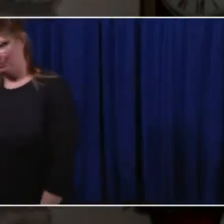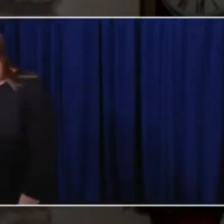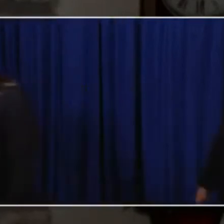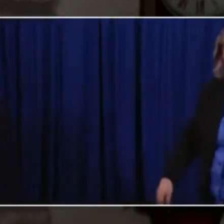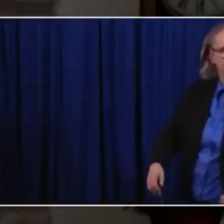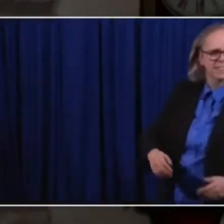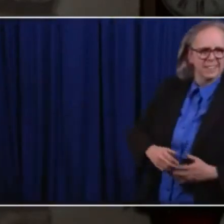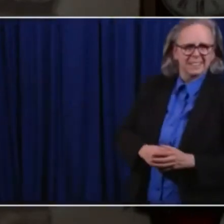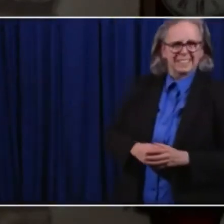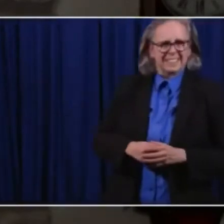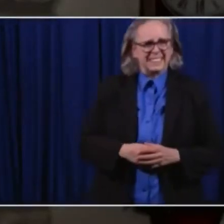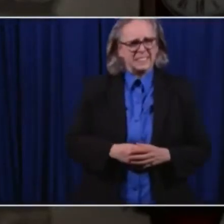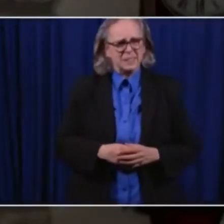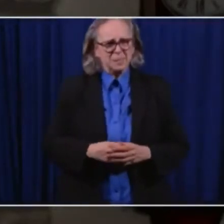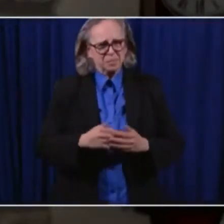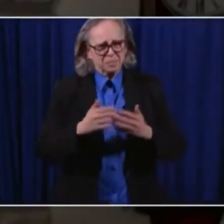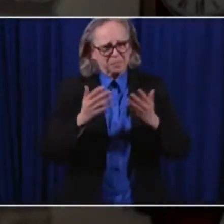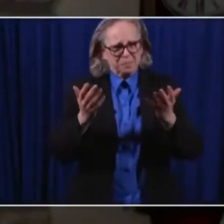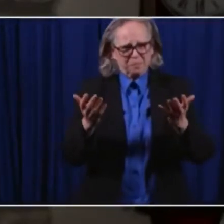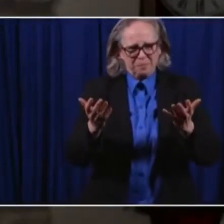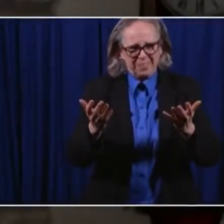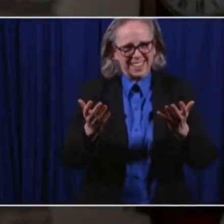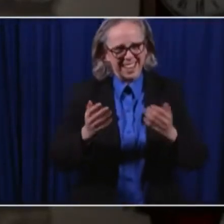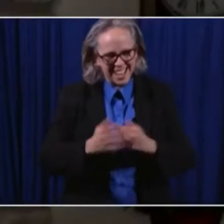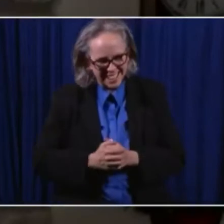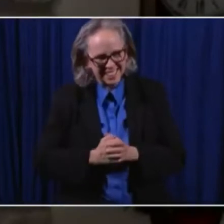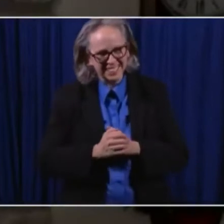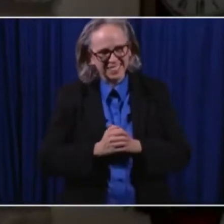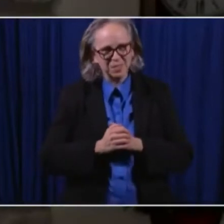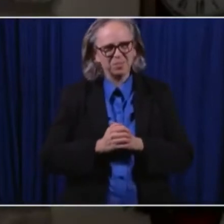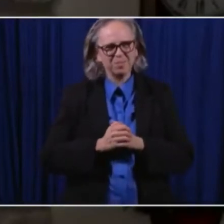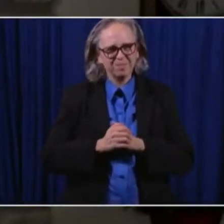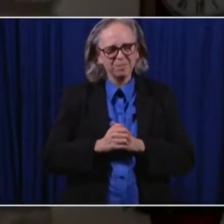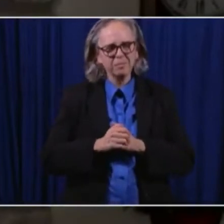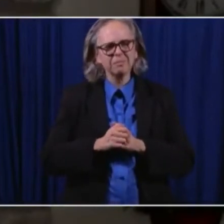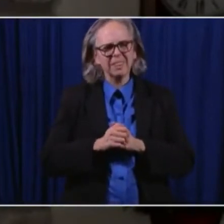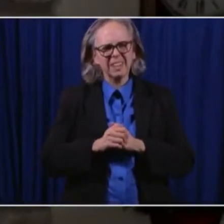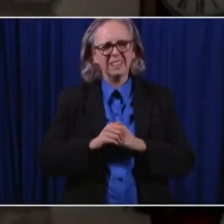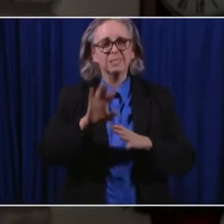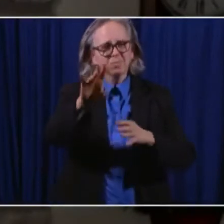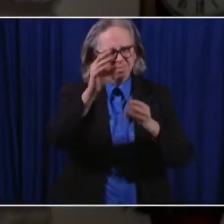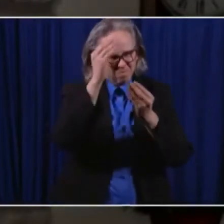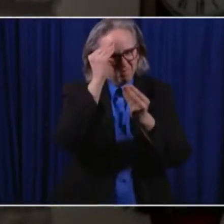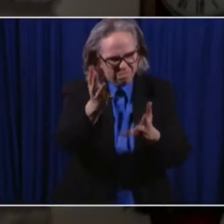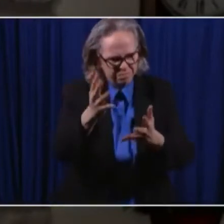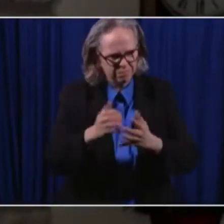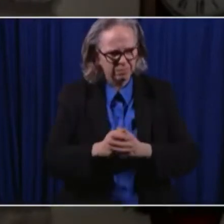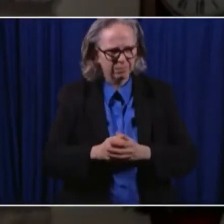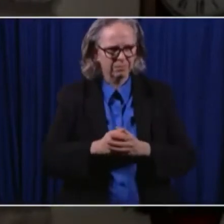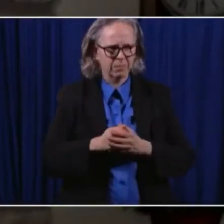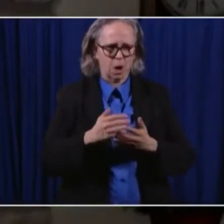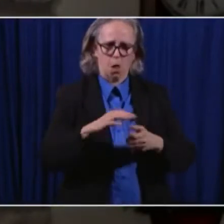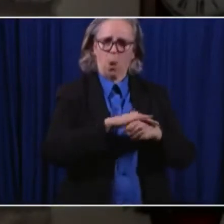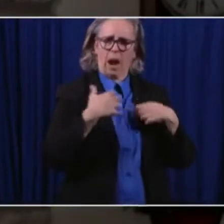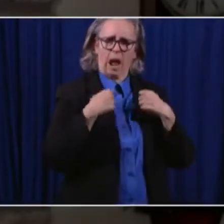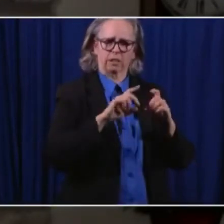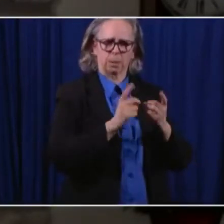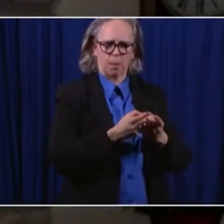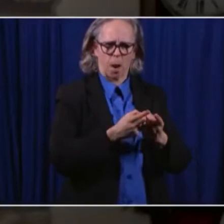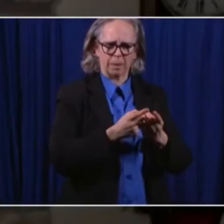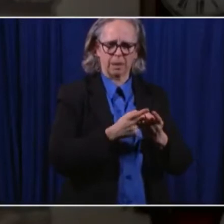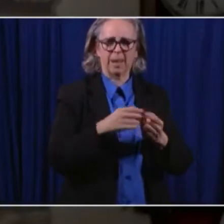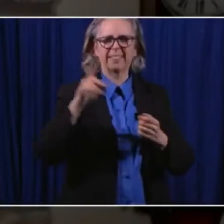Yeah, that's, that starts with the local health department. The application would go from there, and then it